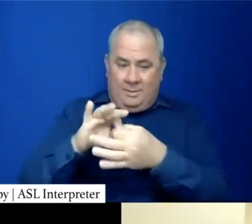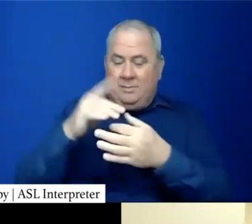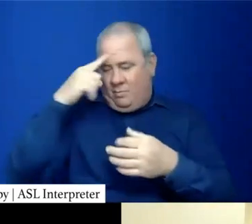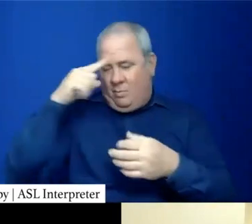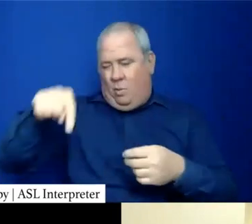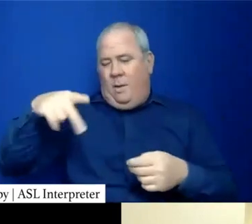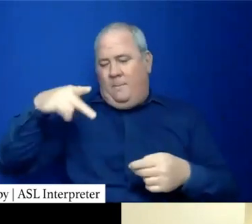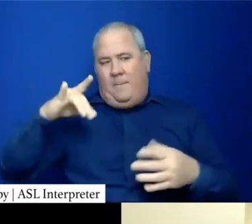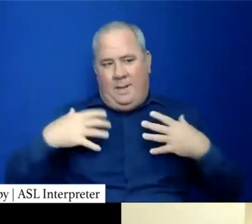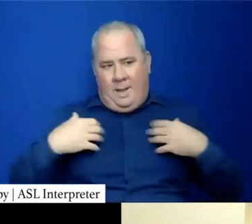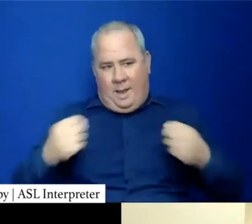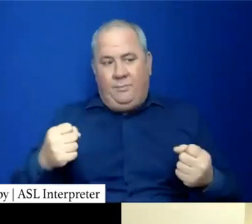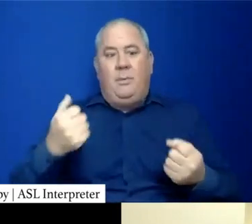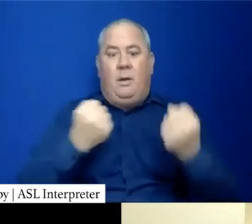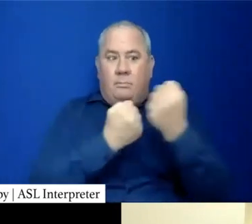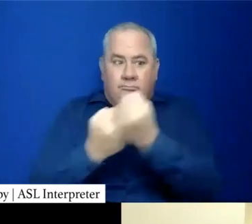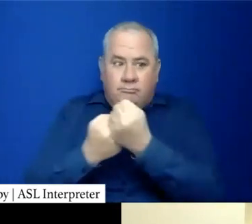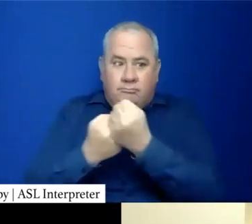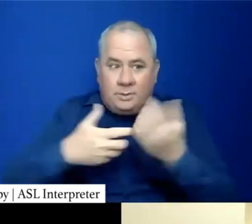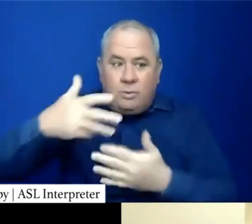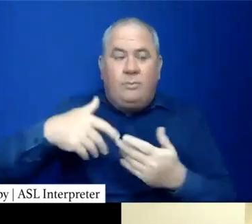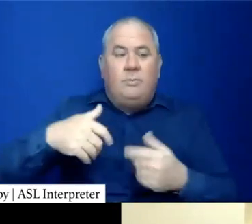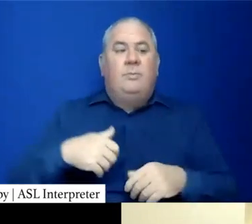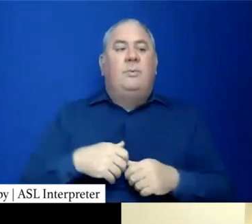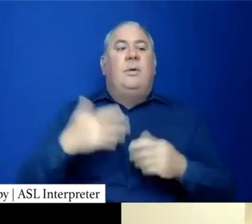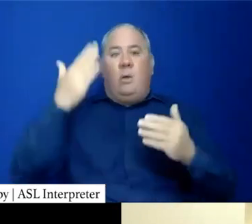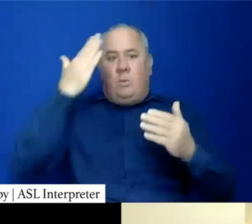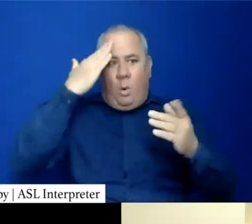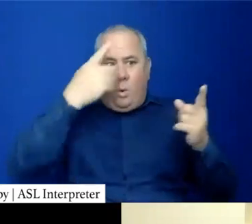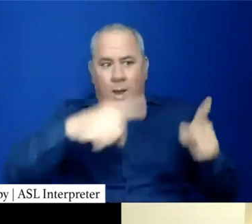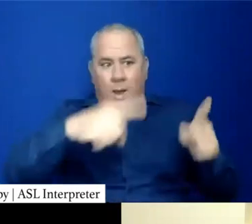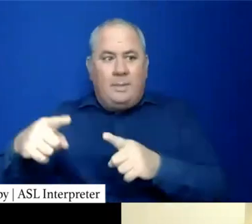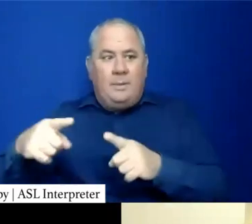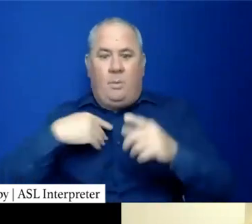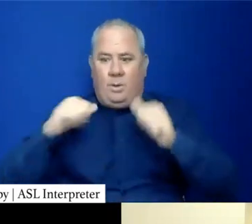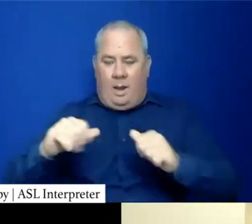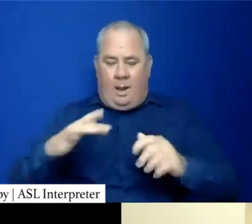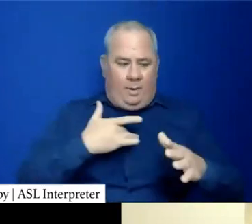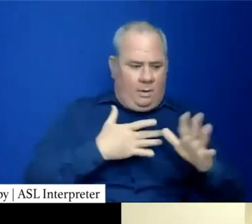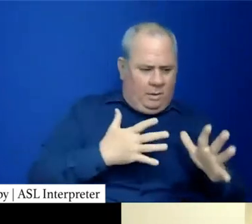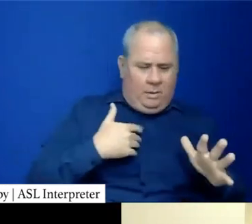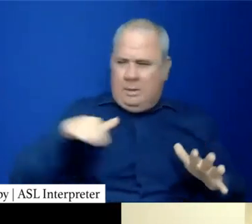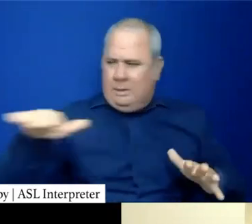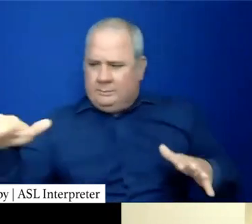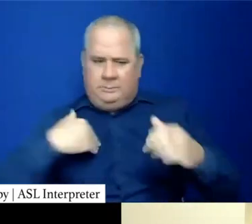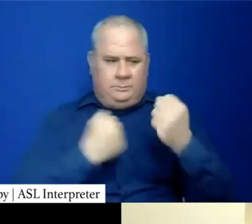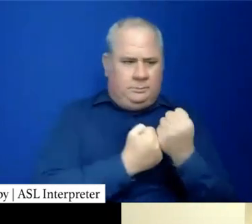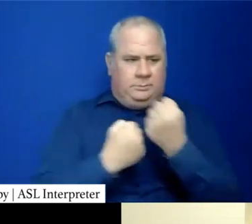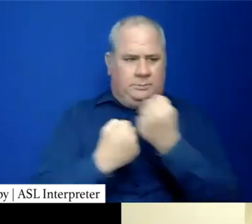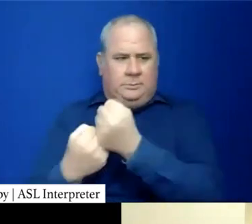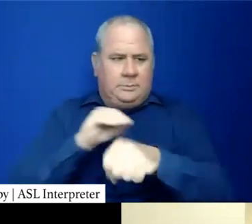other and make sure that we all know what's going on and are advising each other. But also for those of us who